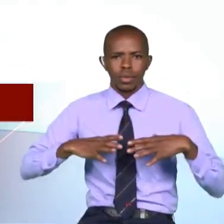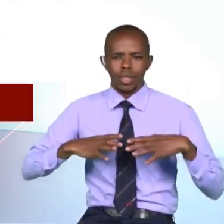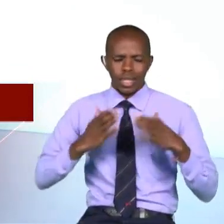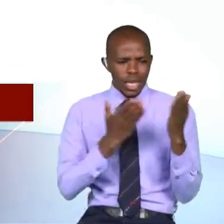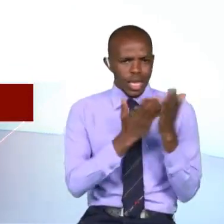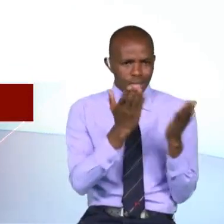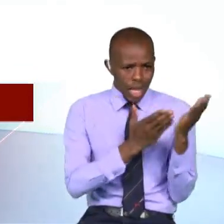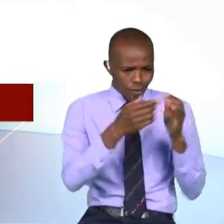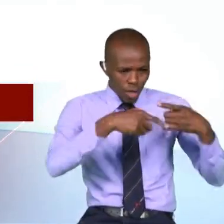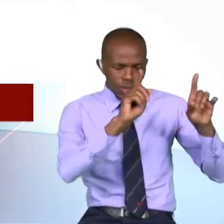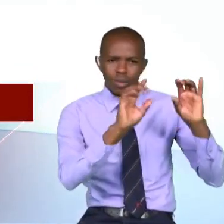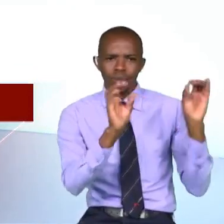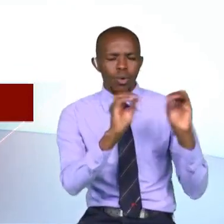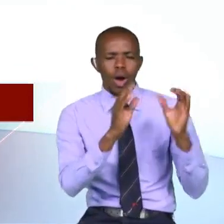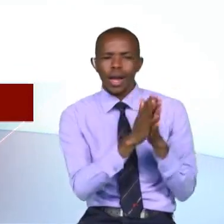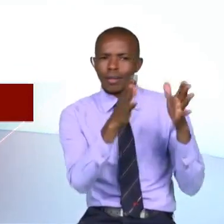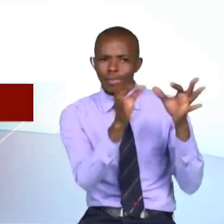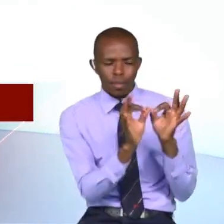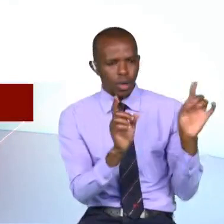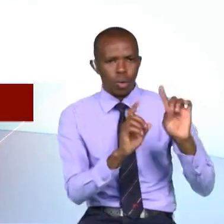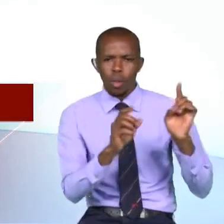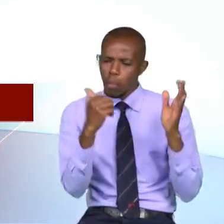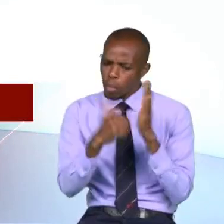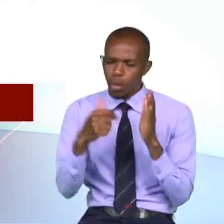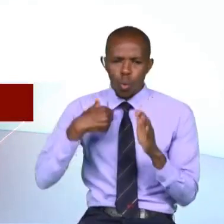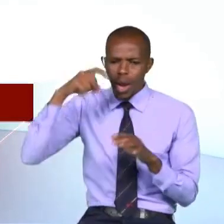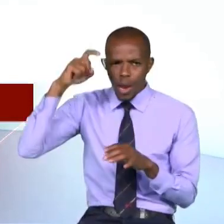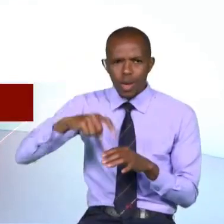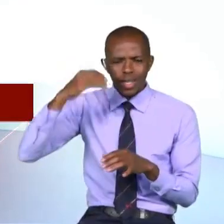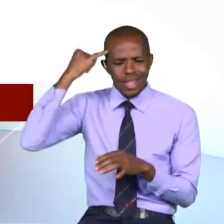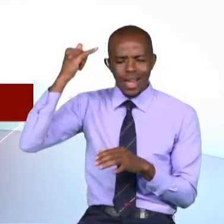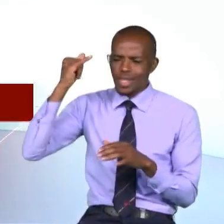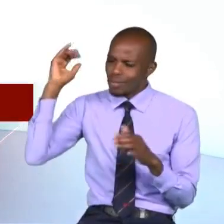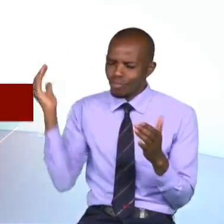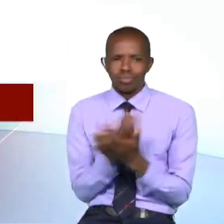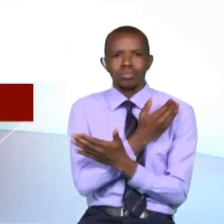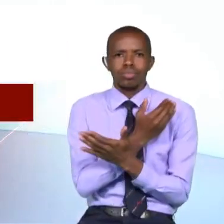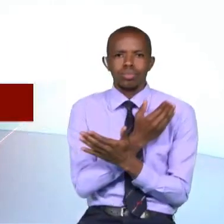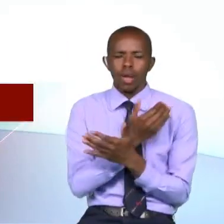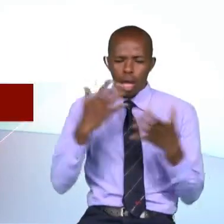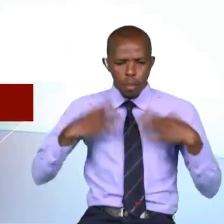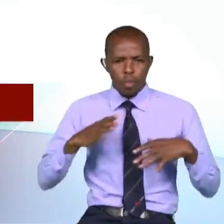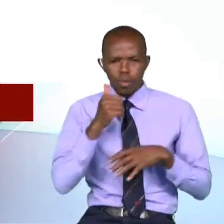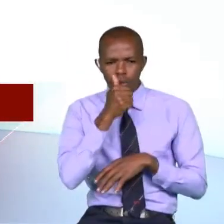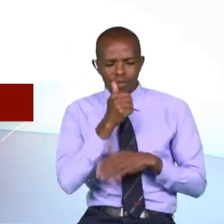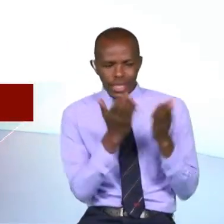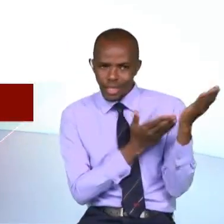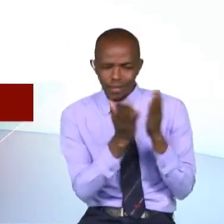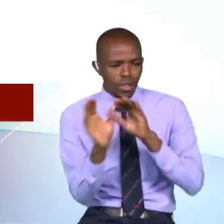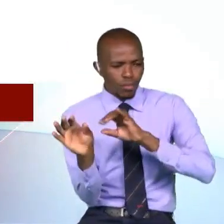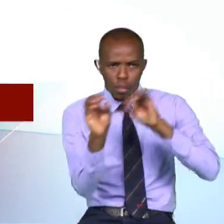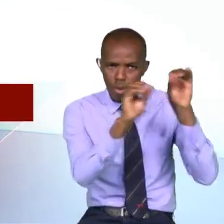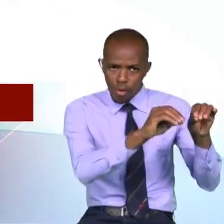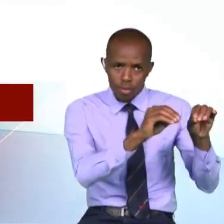serving yourself and your family. This is the problem. We need to remove these people from the public service. Let people go to private service. And if